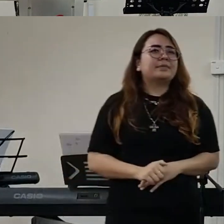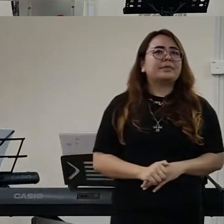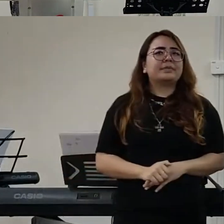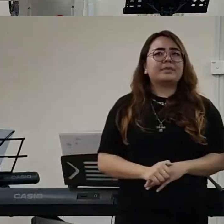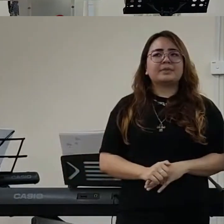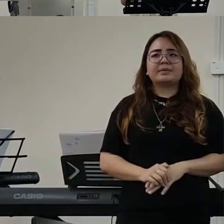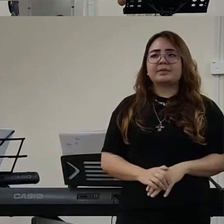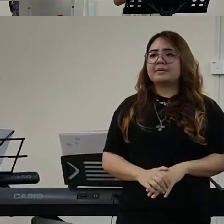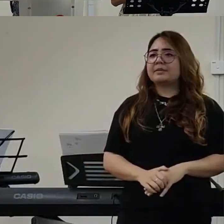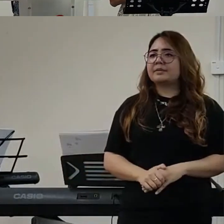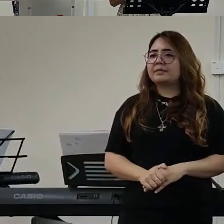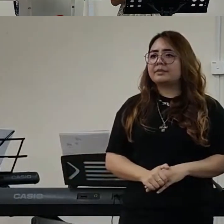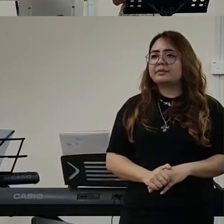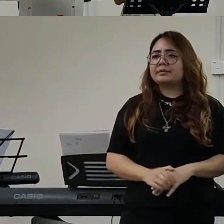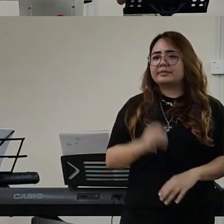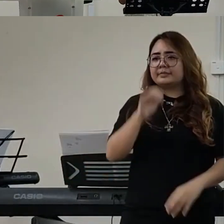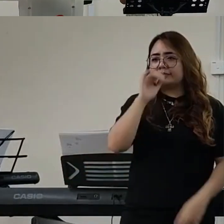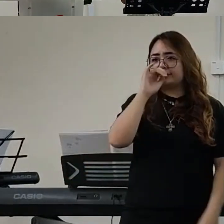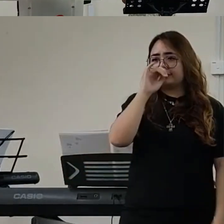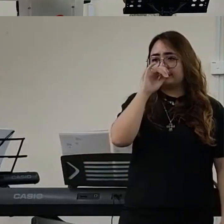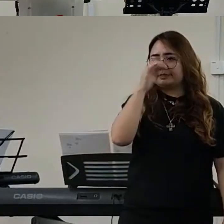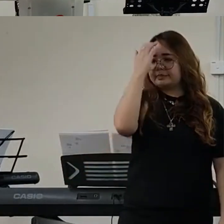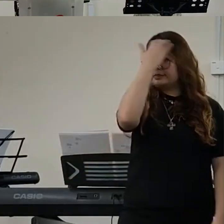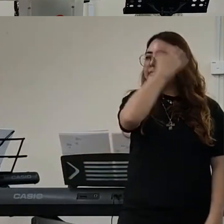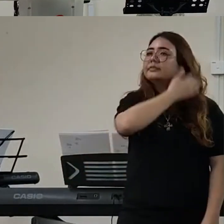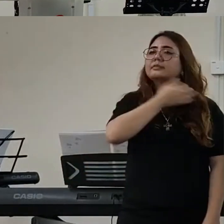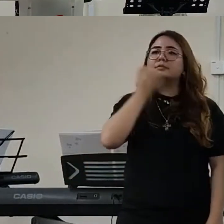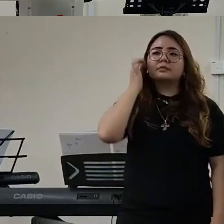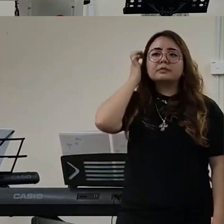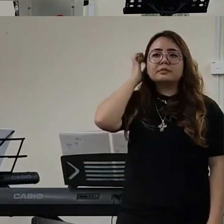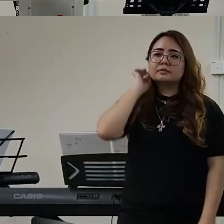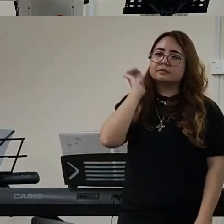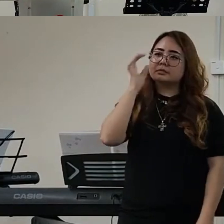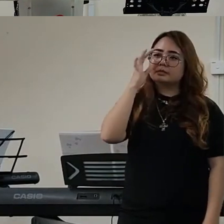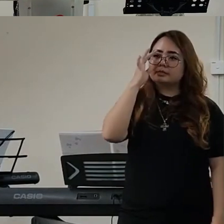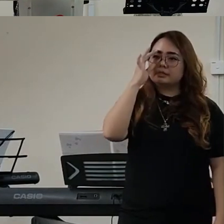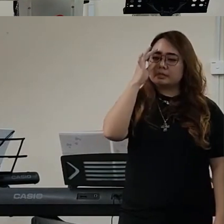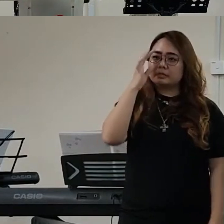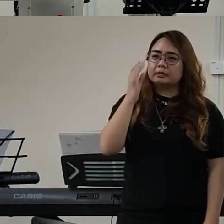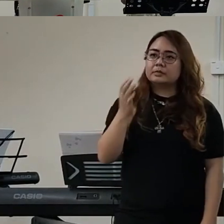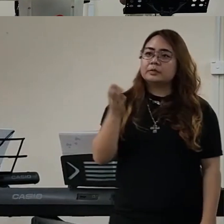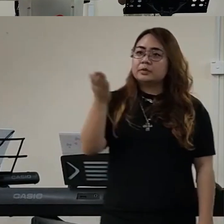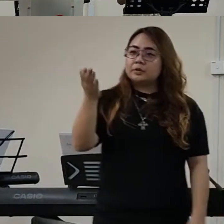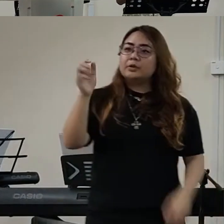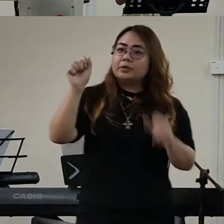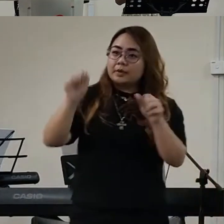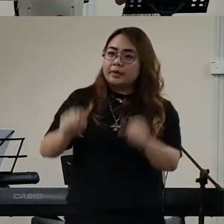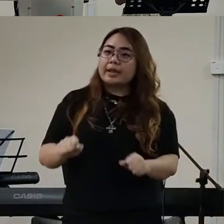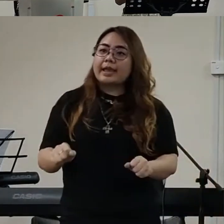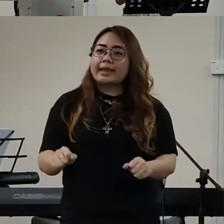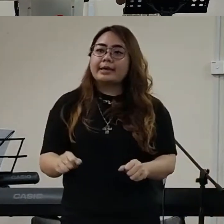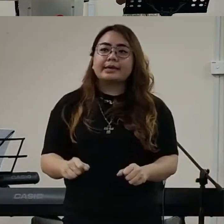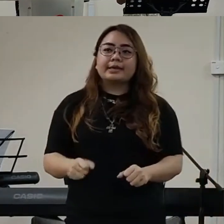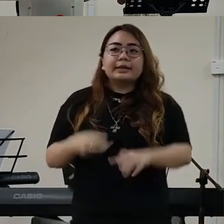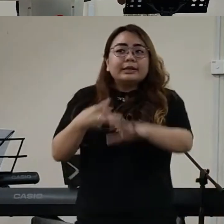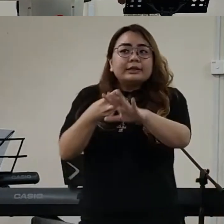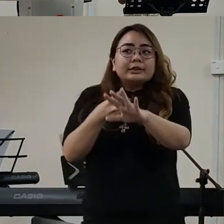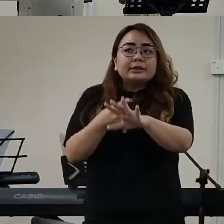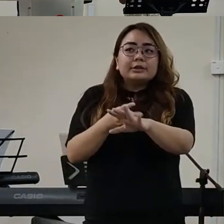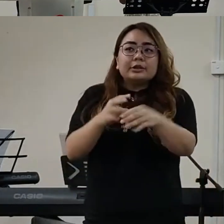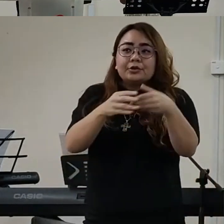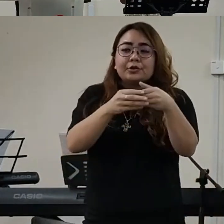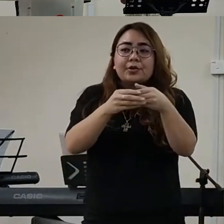as Jasher, you know, you can start to think how to shepherd. Maybe one friend in your school, you can say, show